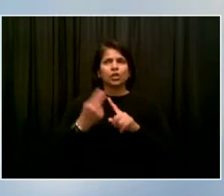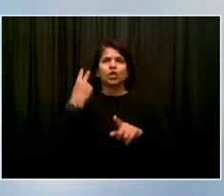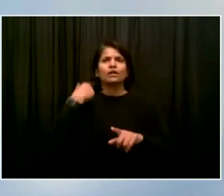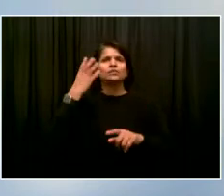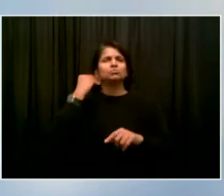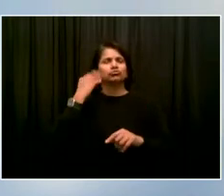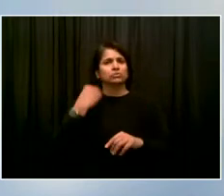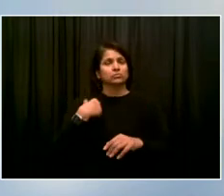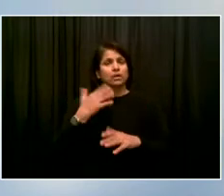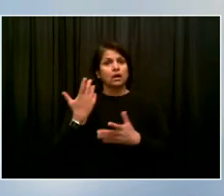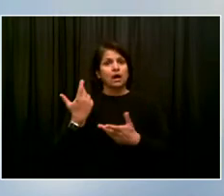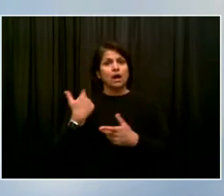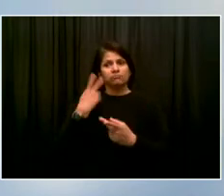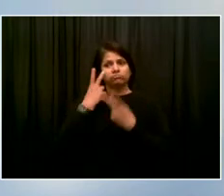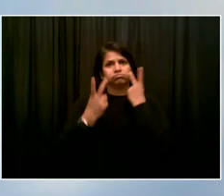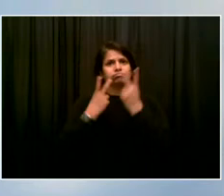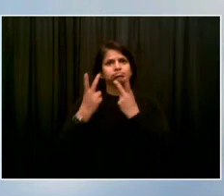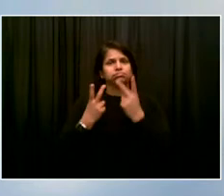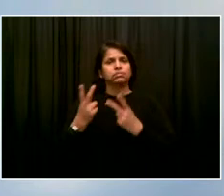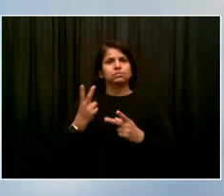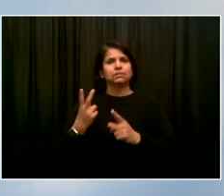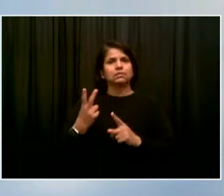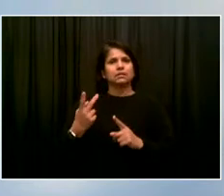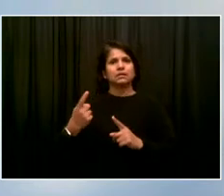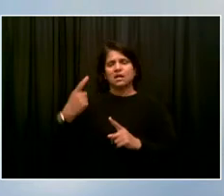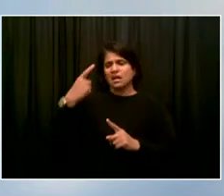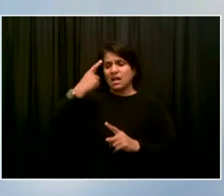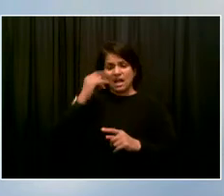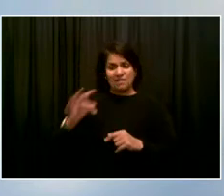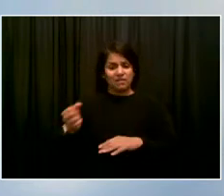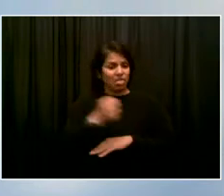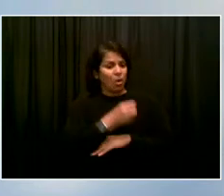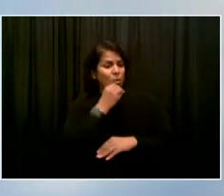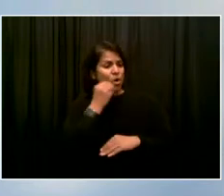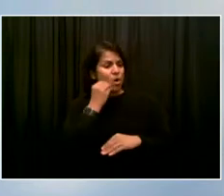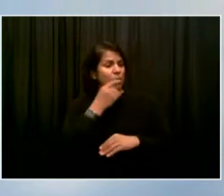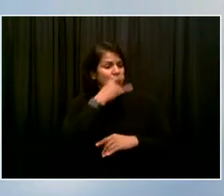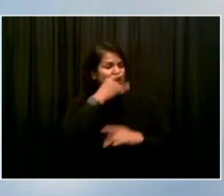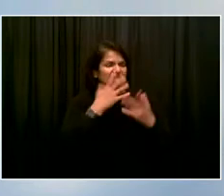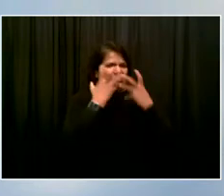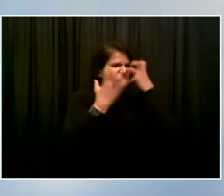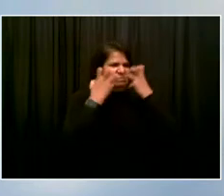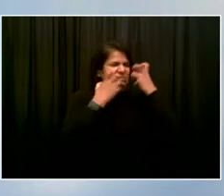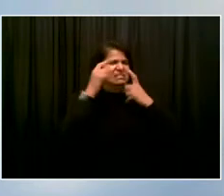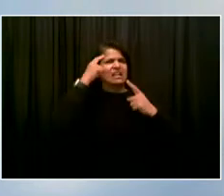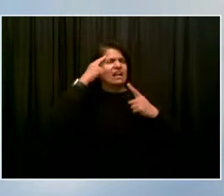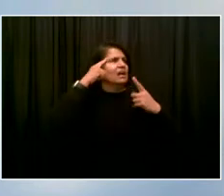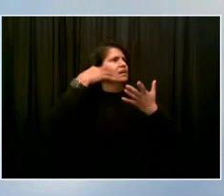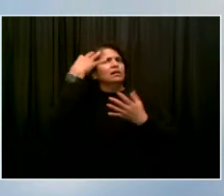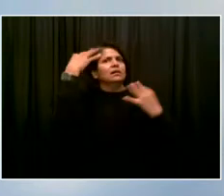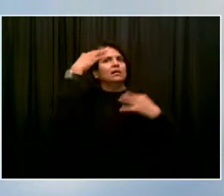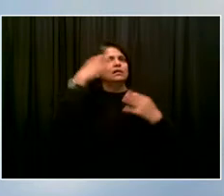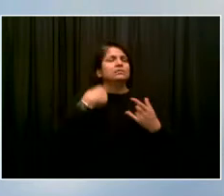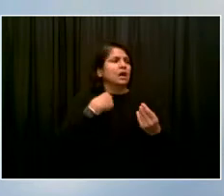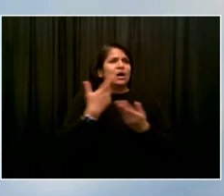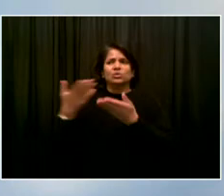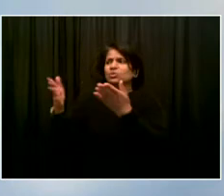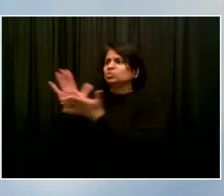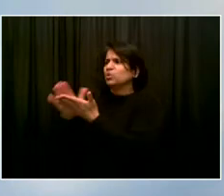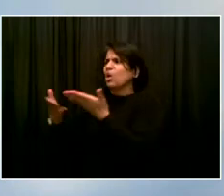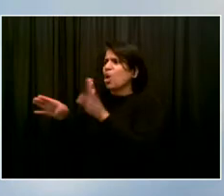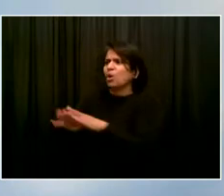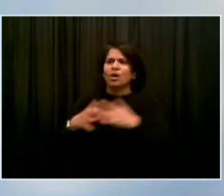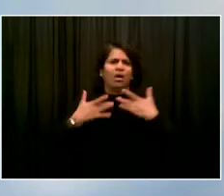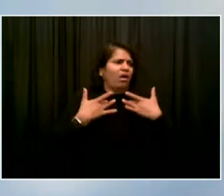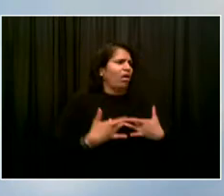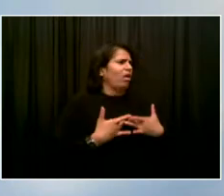and isolations has on our children. When you think about the health effects of COVID-19, we must equally